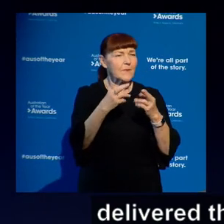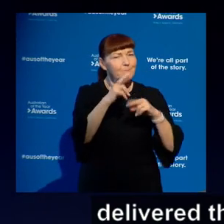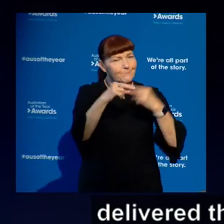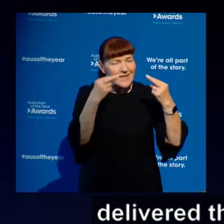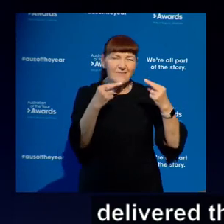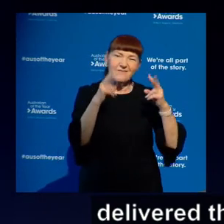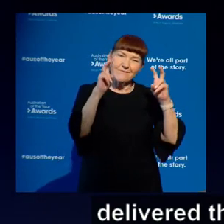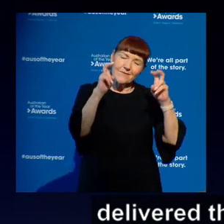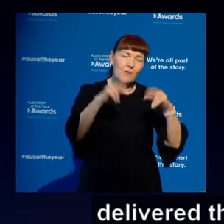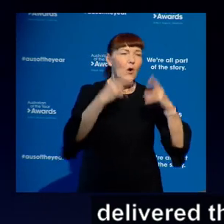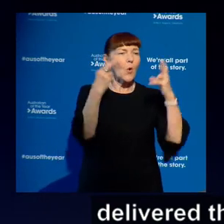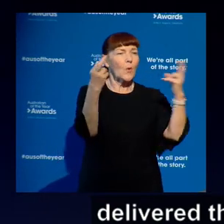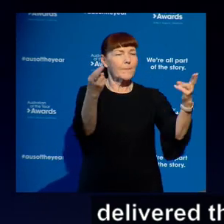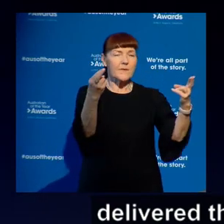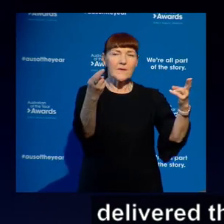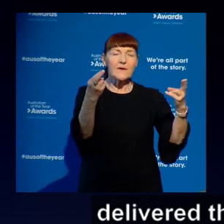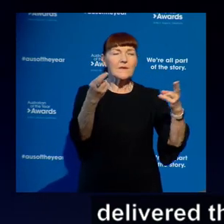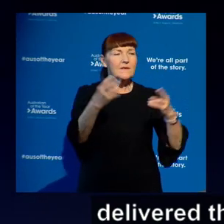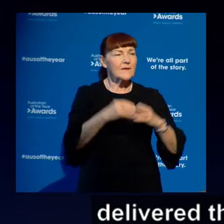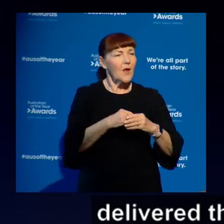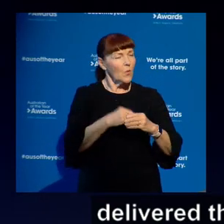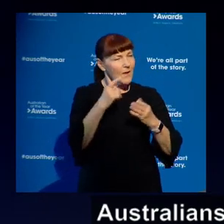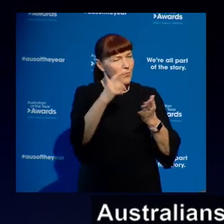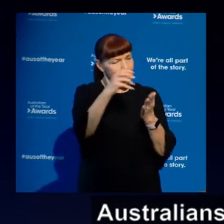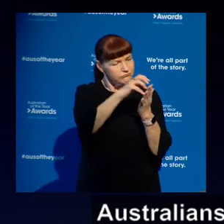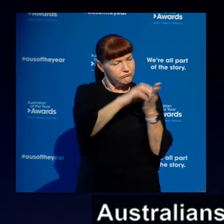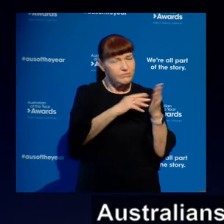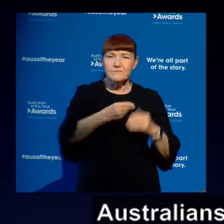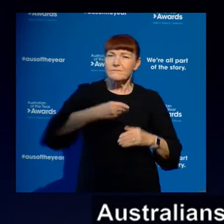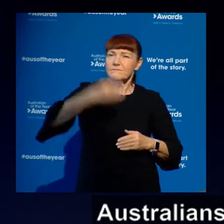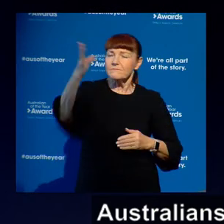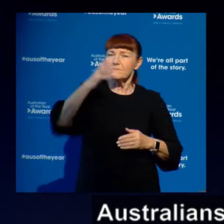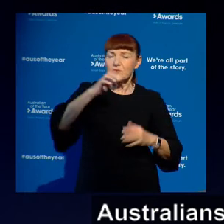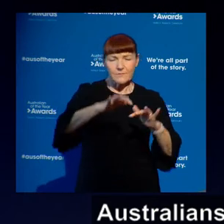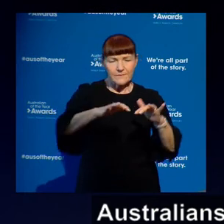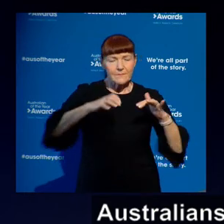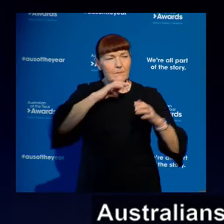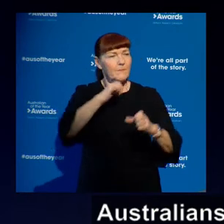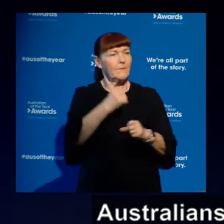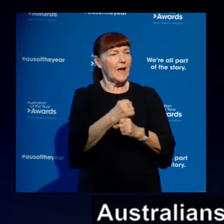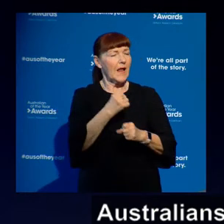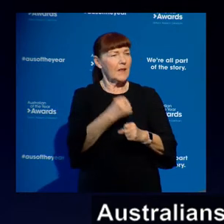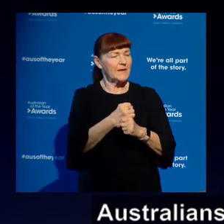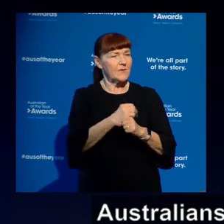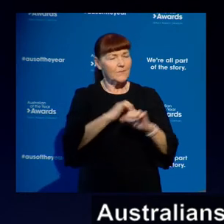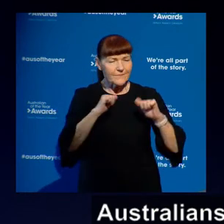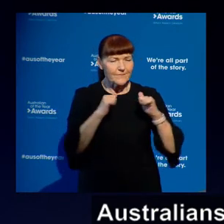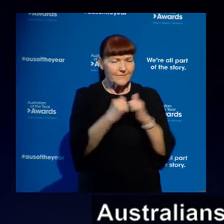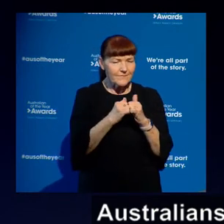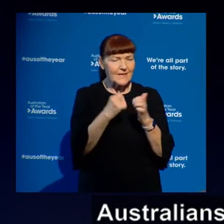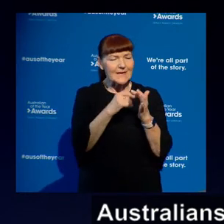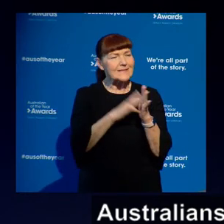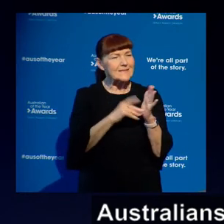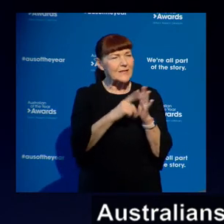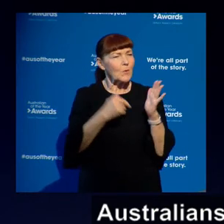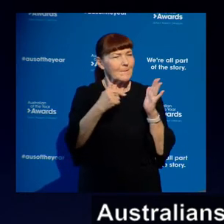calls for a constitutionally enshrined voice to Parliament, Makarrata or settlement, together with